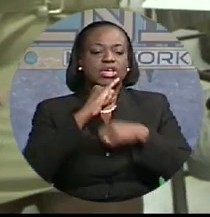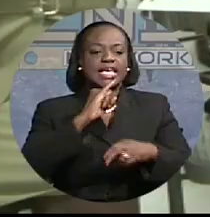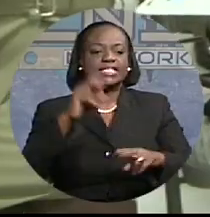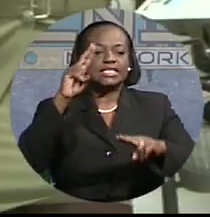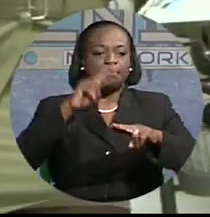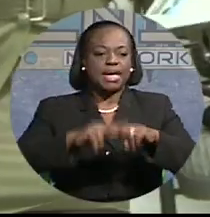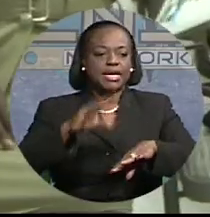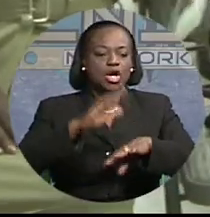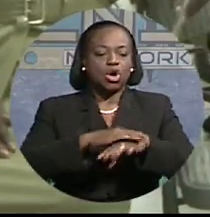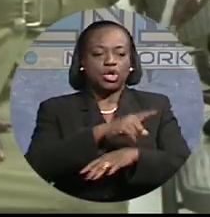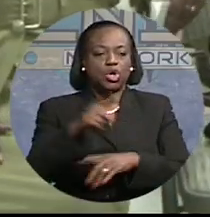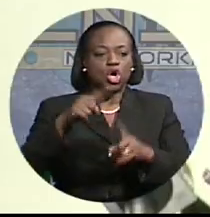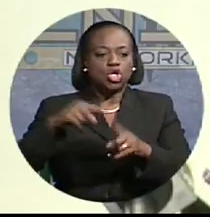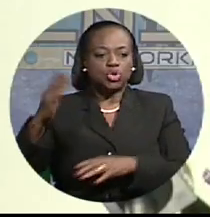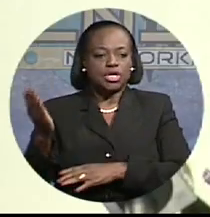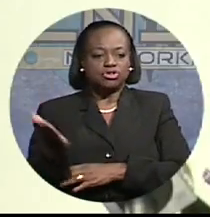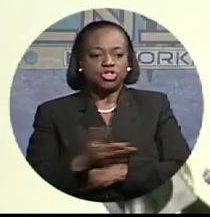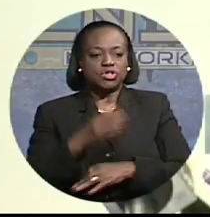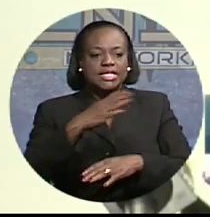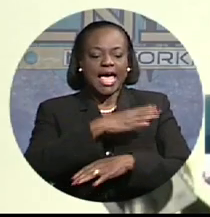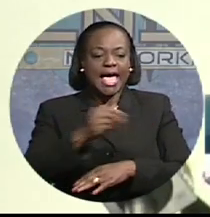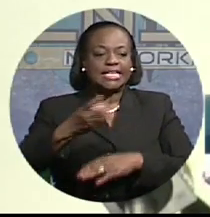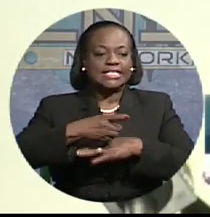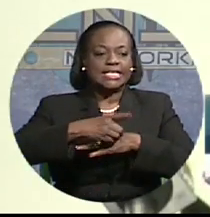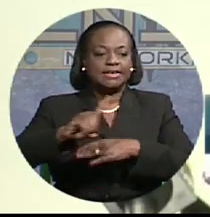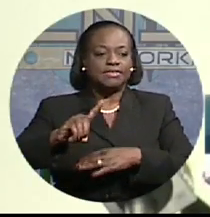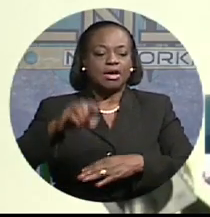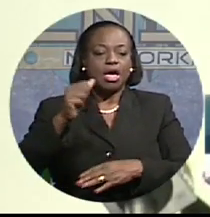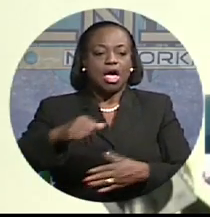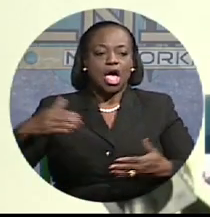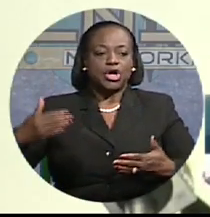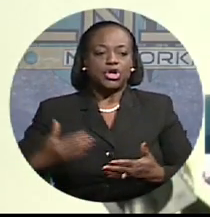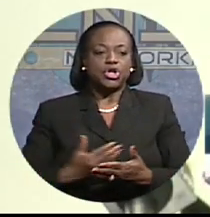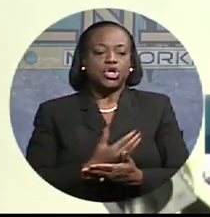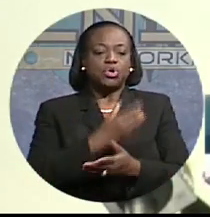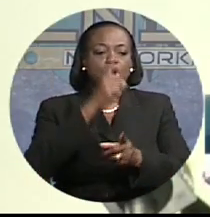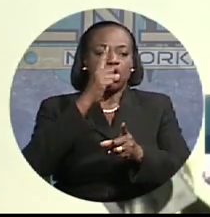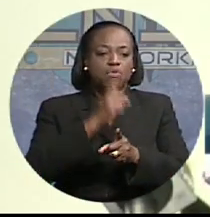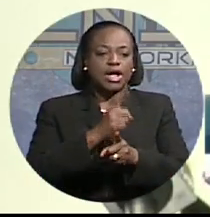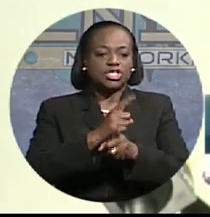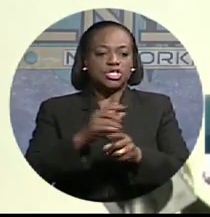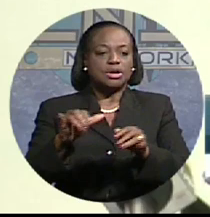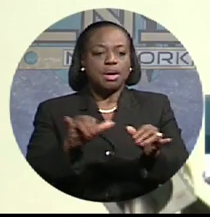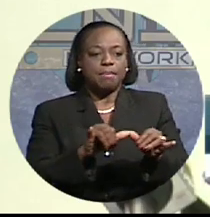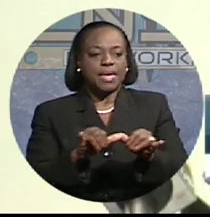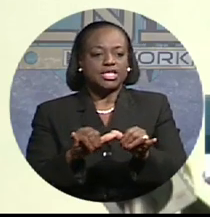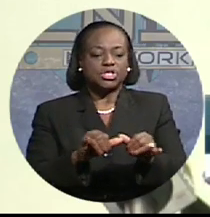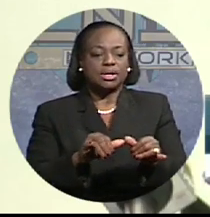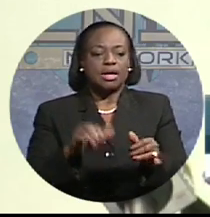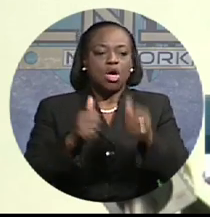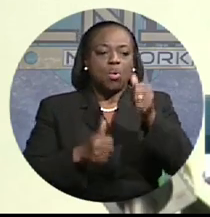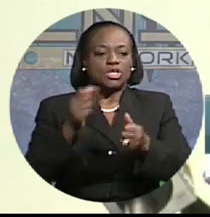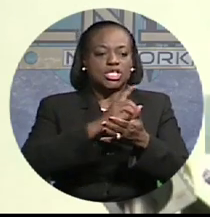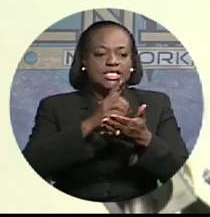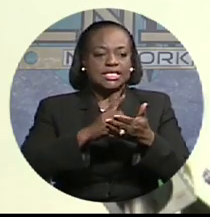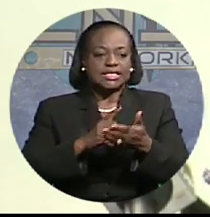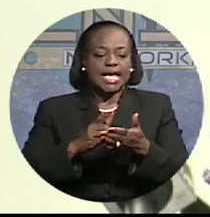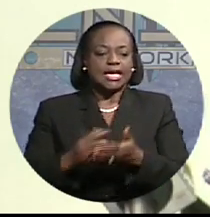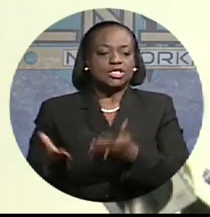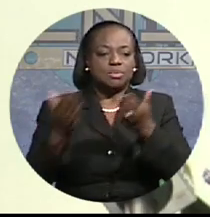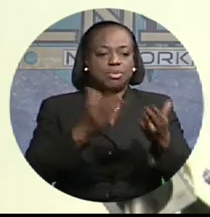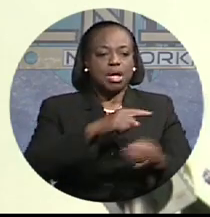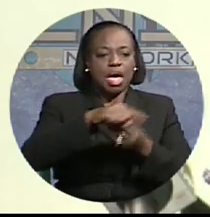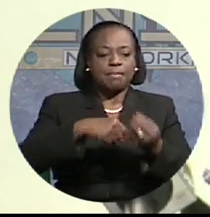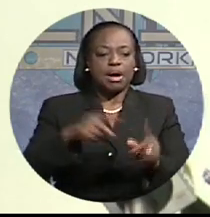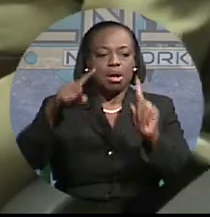to introduce and deliver a new correctional measure which are designed to bring about